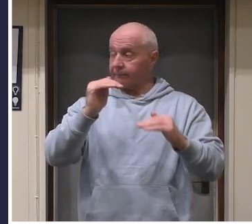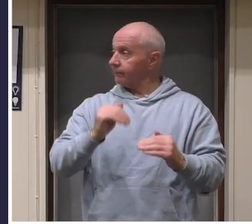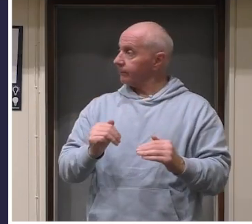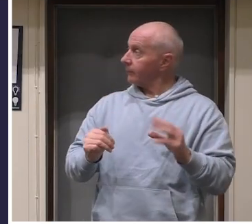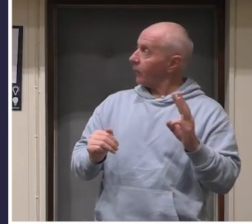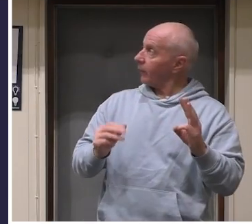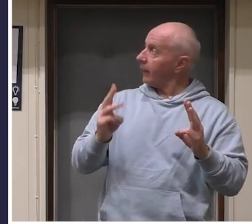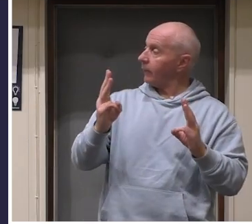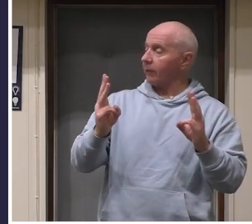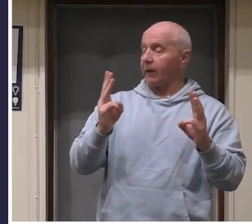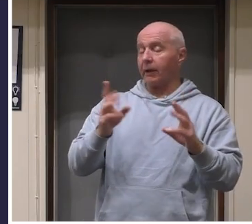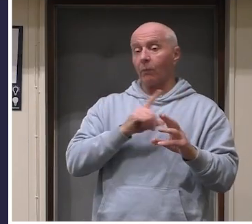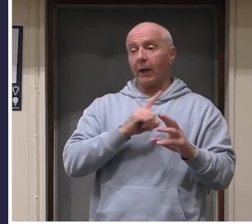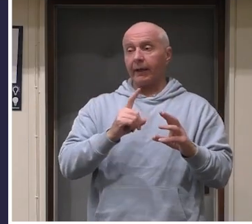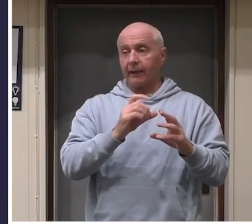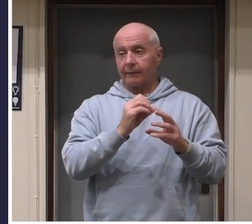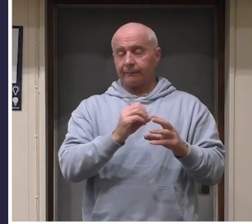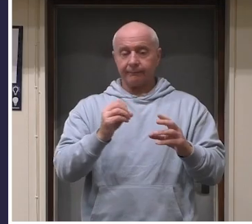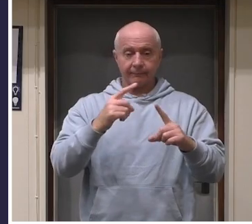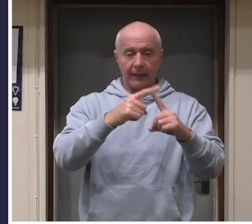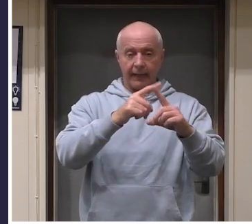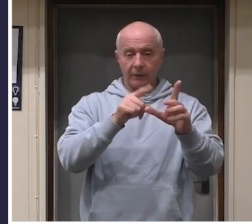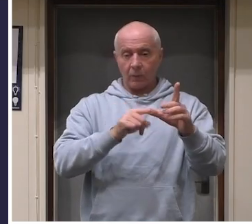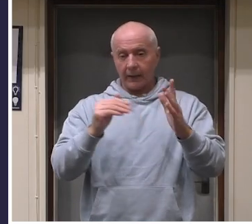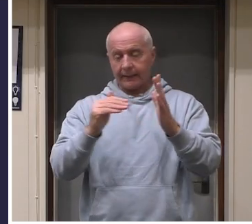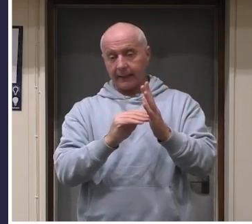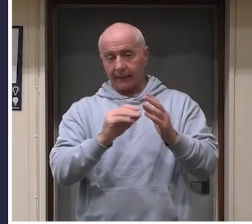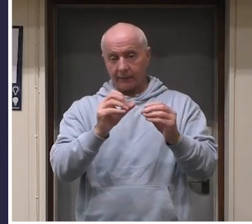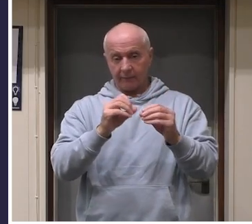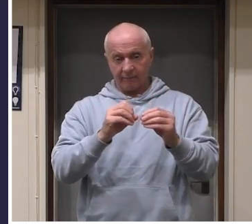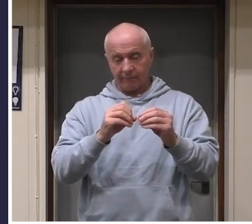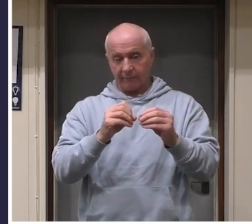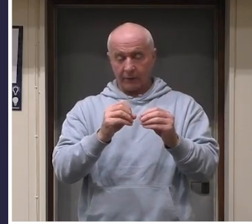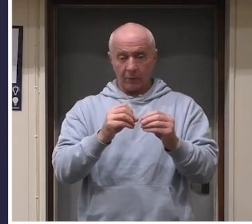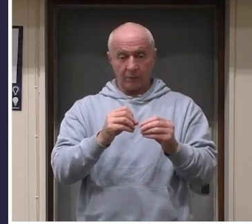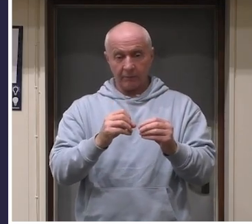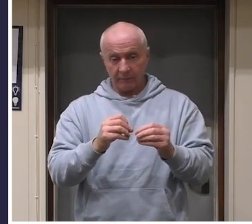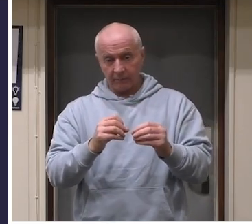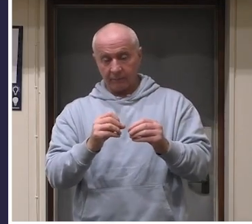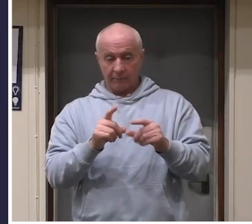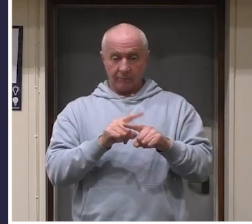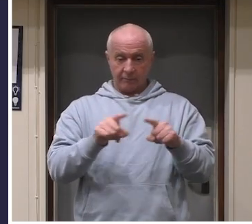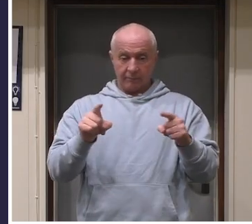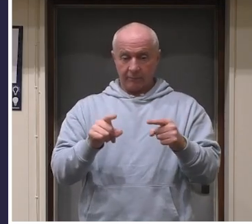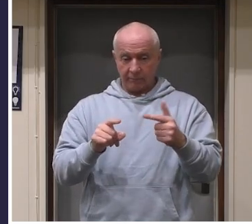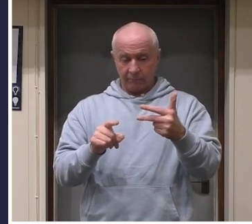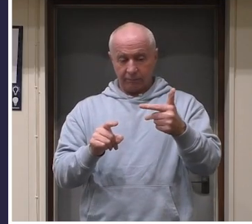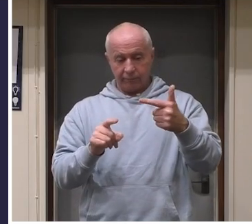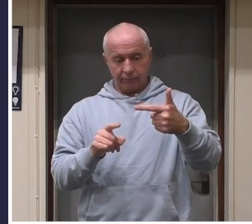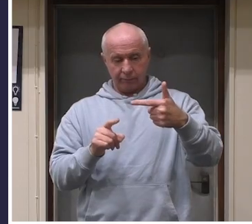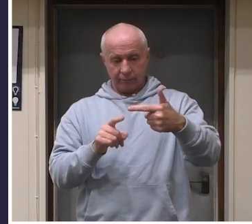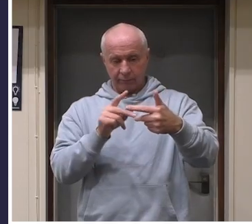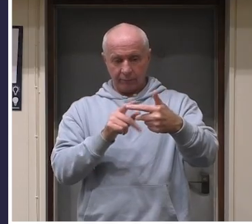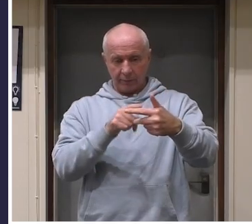them on either side because the particle is moving along x, y, and z. So you have each of these peaks corresponds to the particle's motion